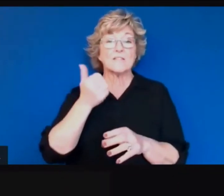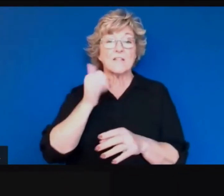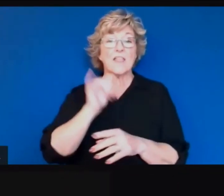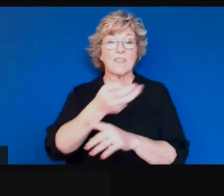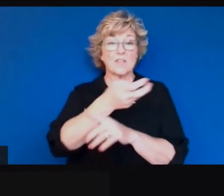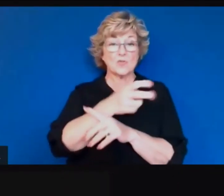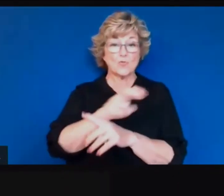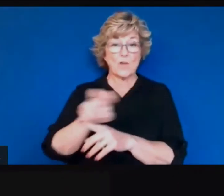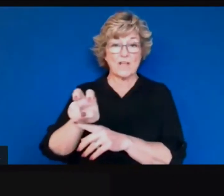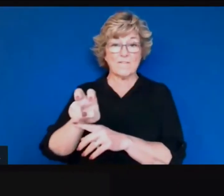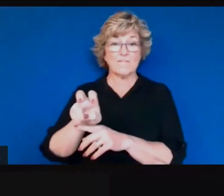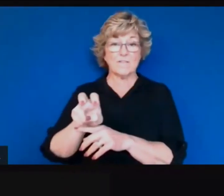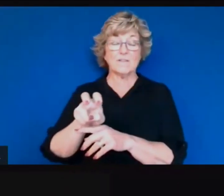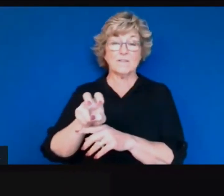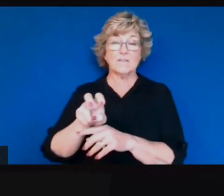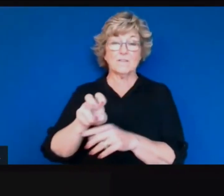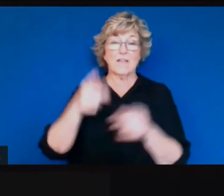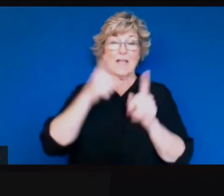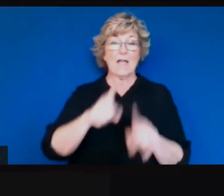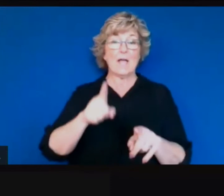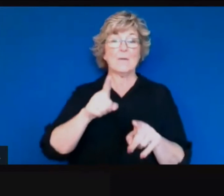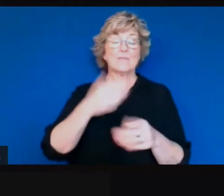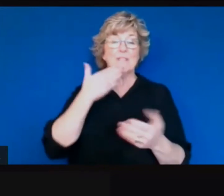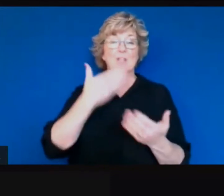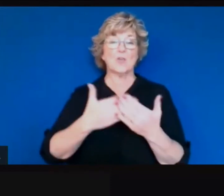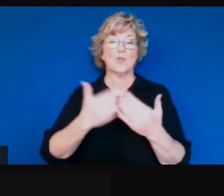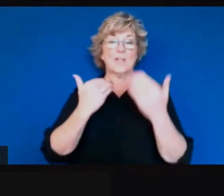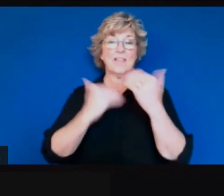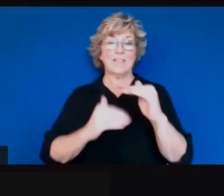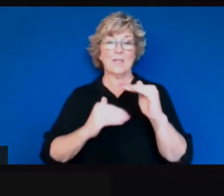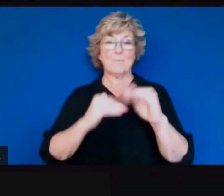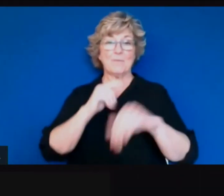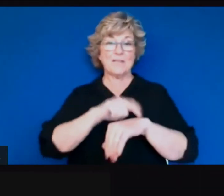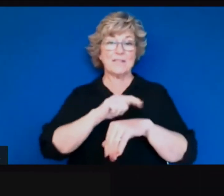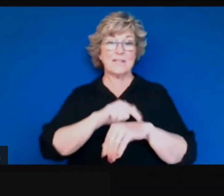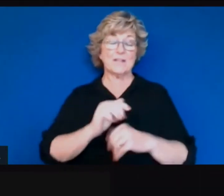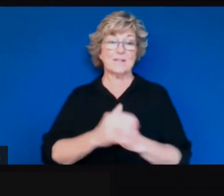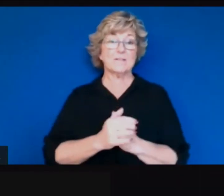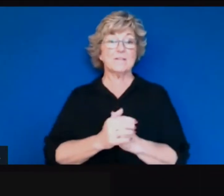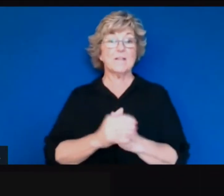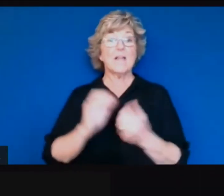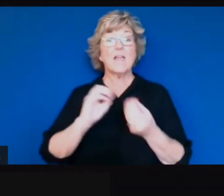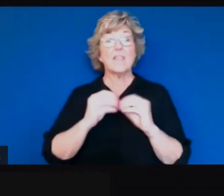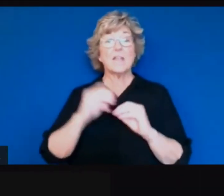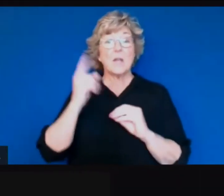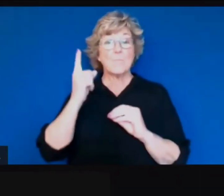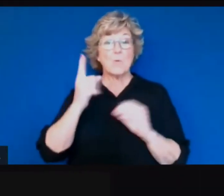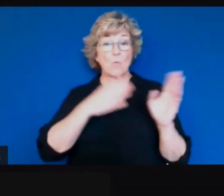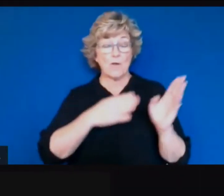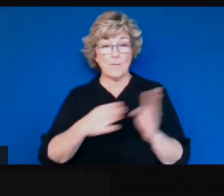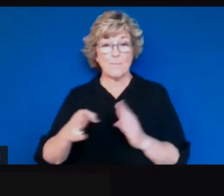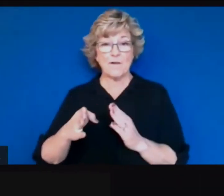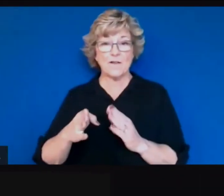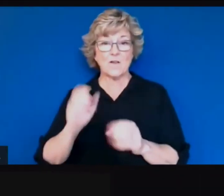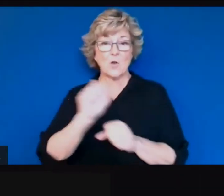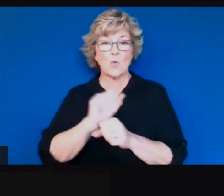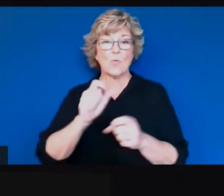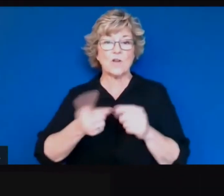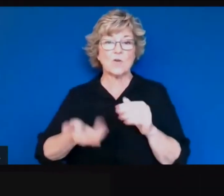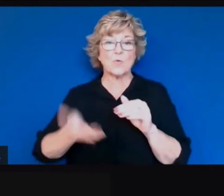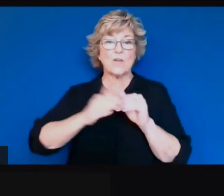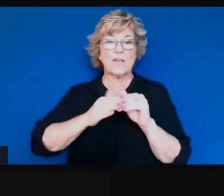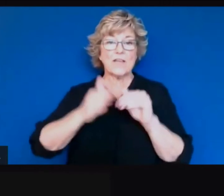transfers happen in a timely way. As the governor appropriately pointed out, the number one strategy is to work to increase